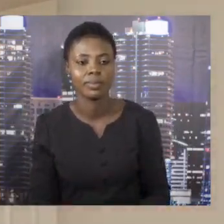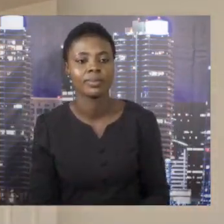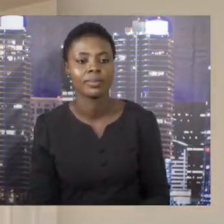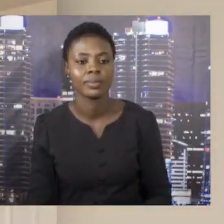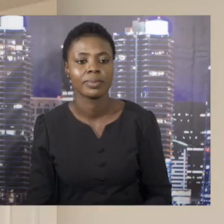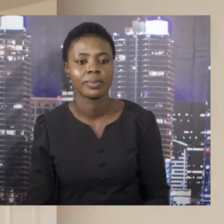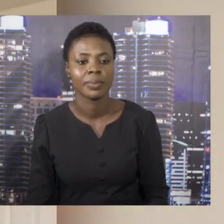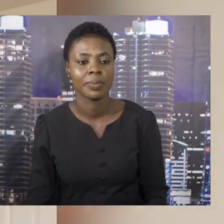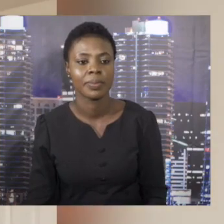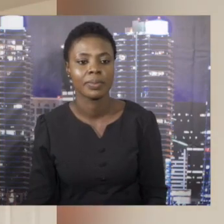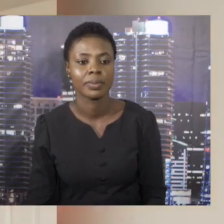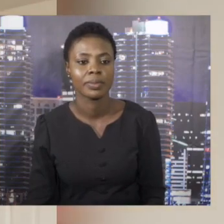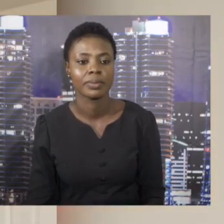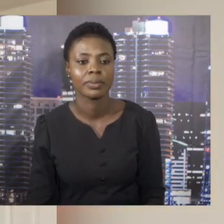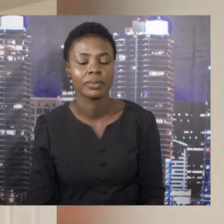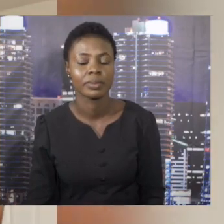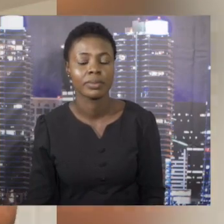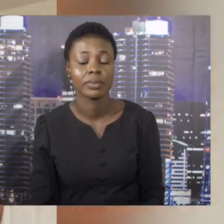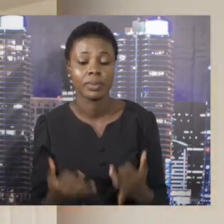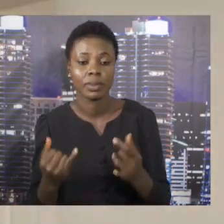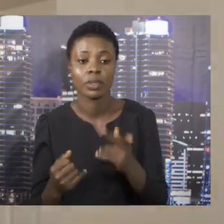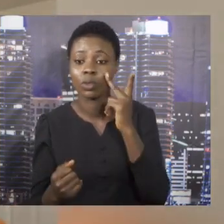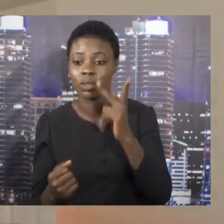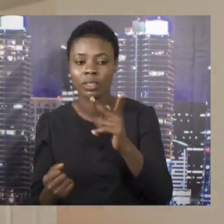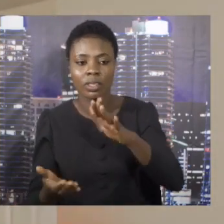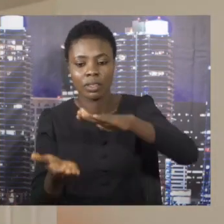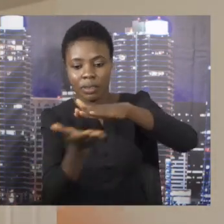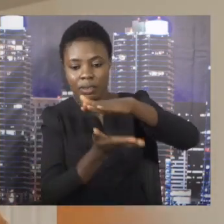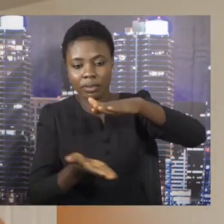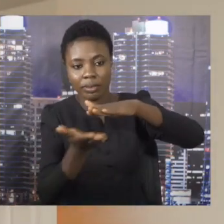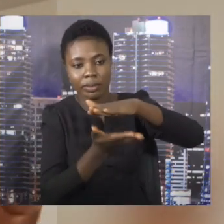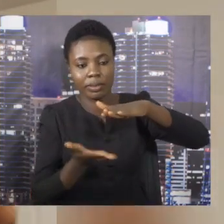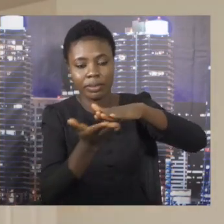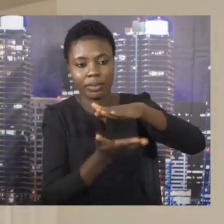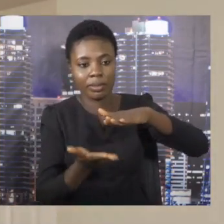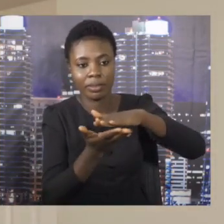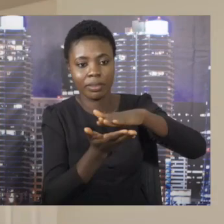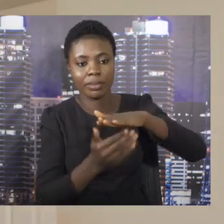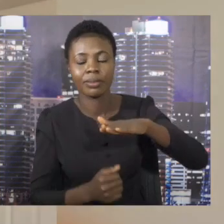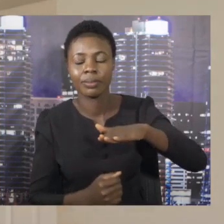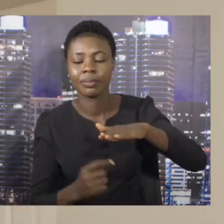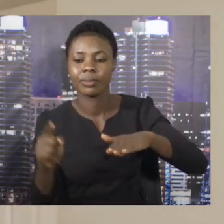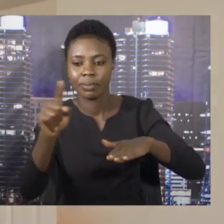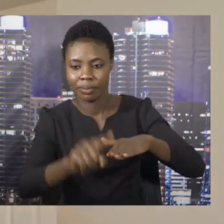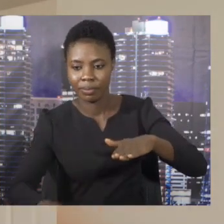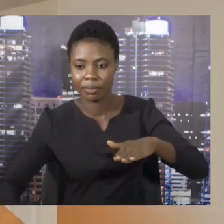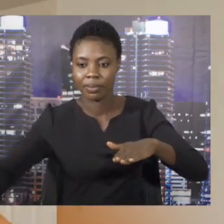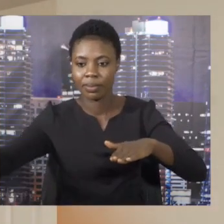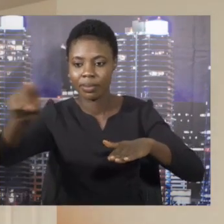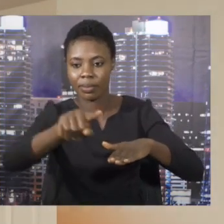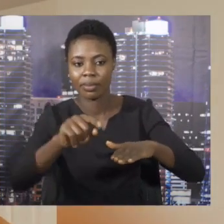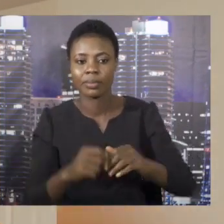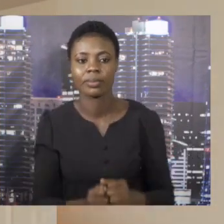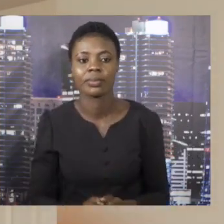in shape. And then if you look at the base of these objects, it's circular in shape,